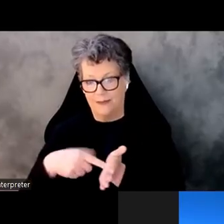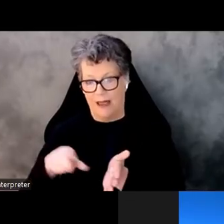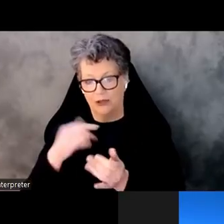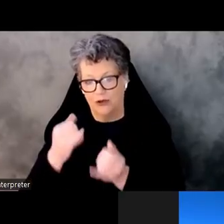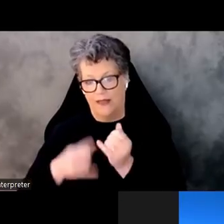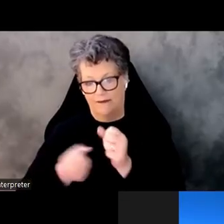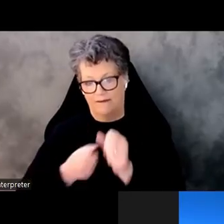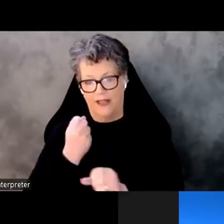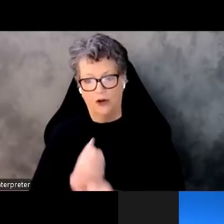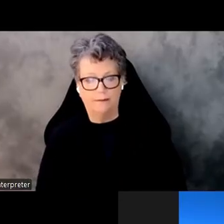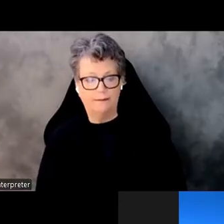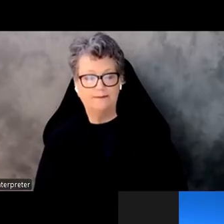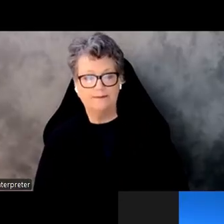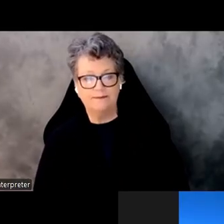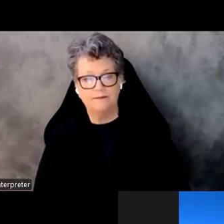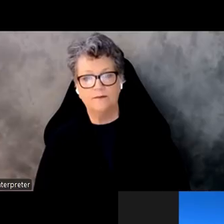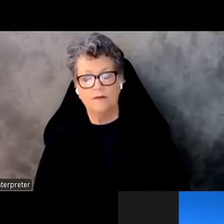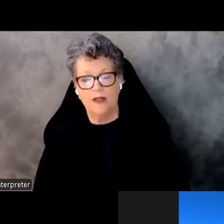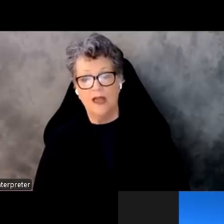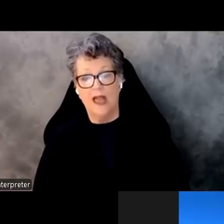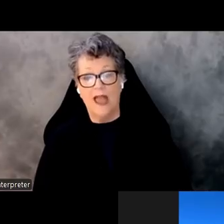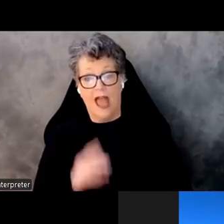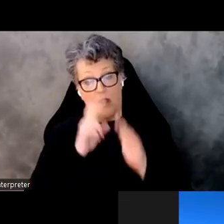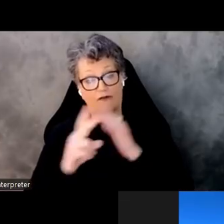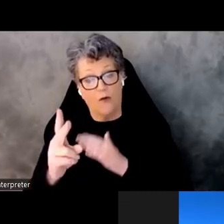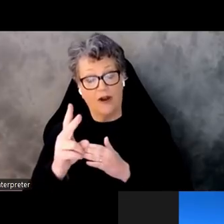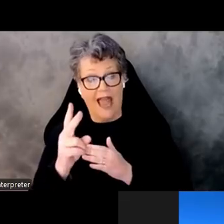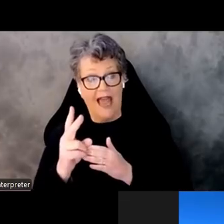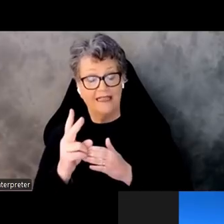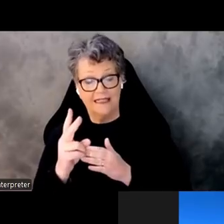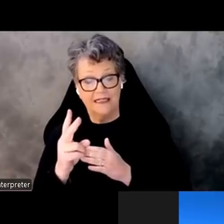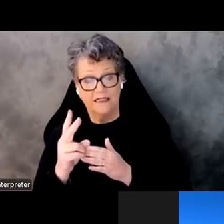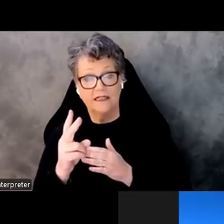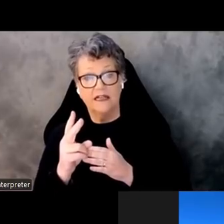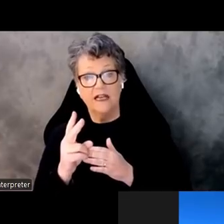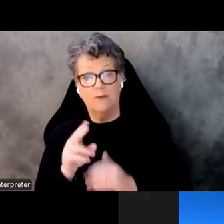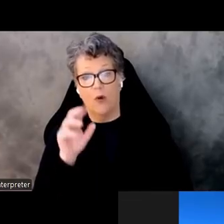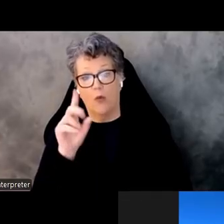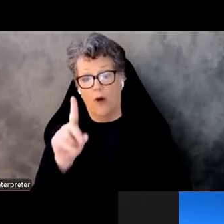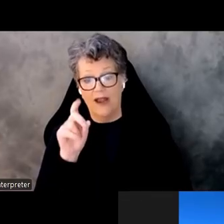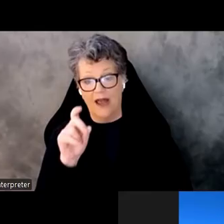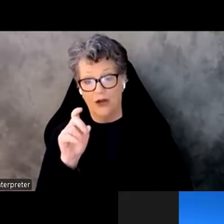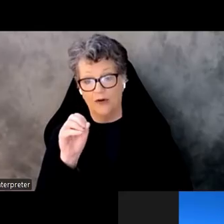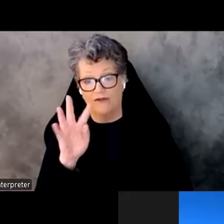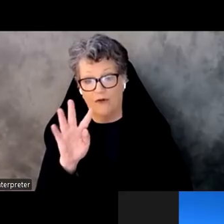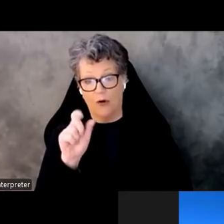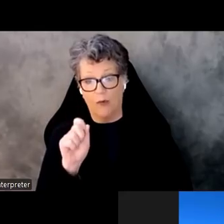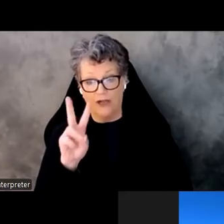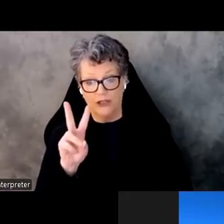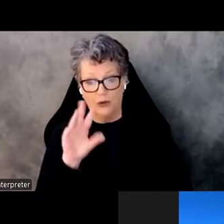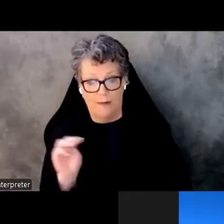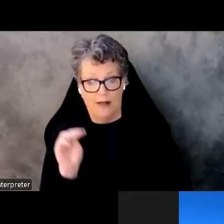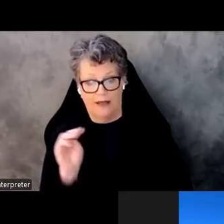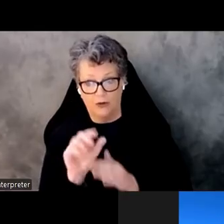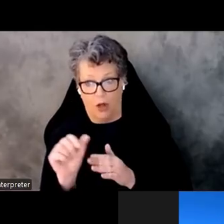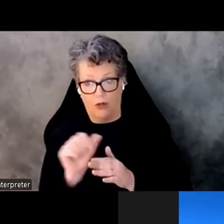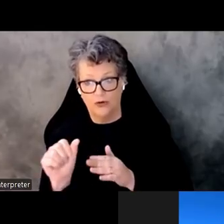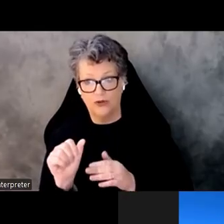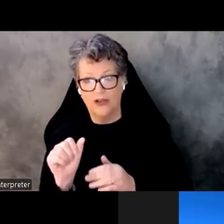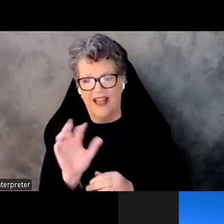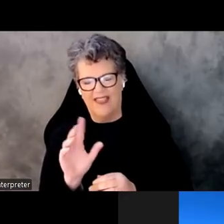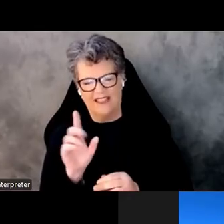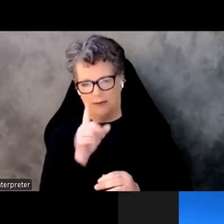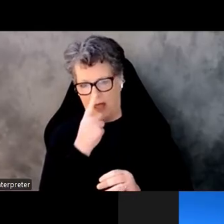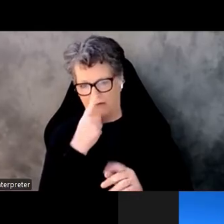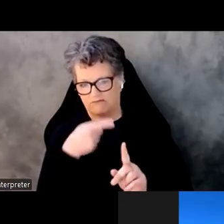year. And our forecasted year-end debt service is projected to be $104.2 million. That's about right on